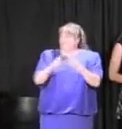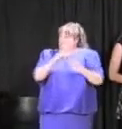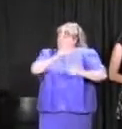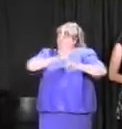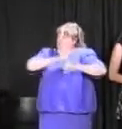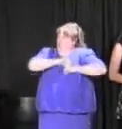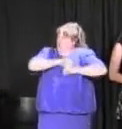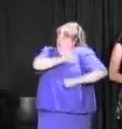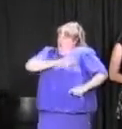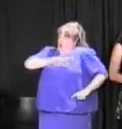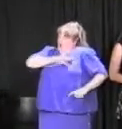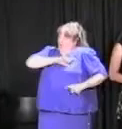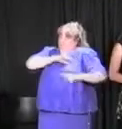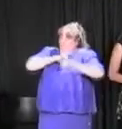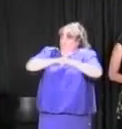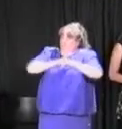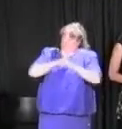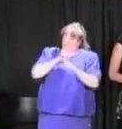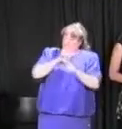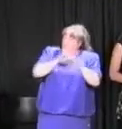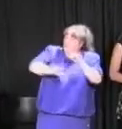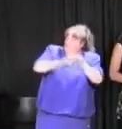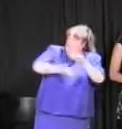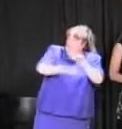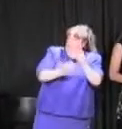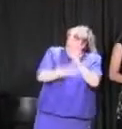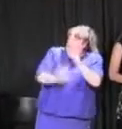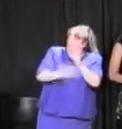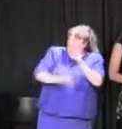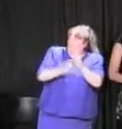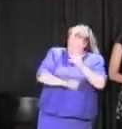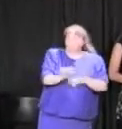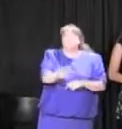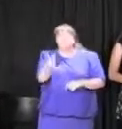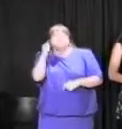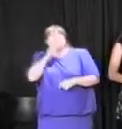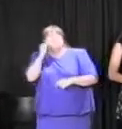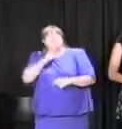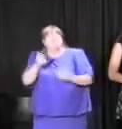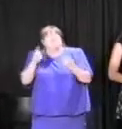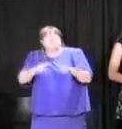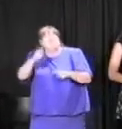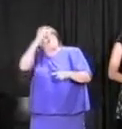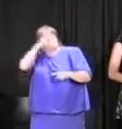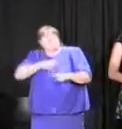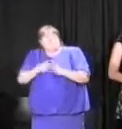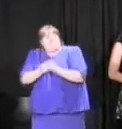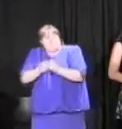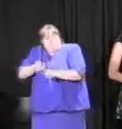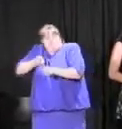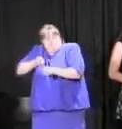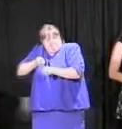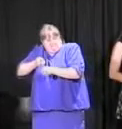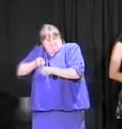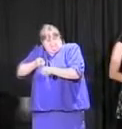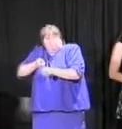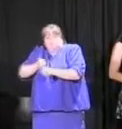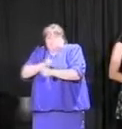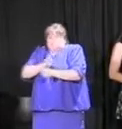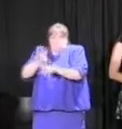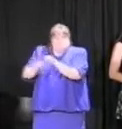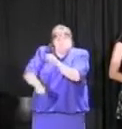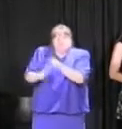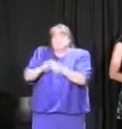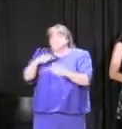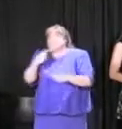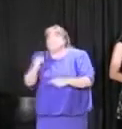think she was about 14, and she was raped by four guys with a sawed-off shotgun, and they said if she told anybody that they'd blow her head off. So